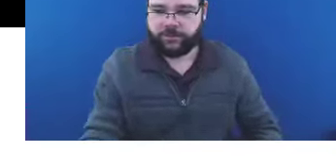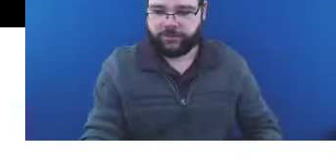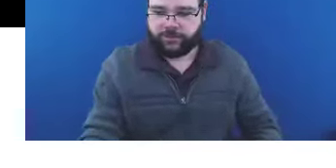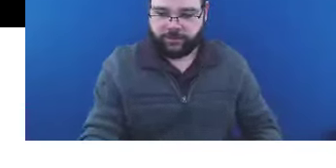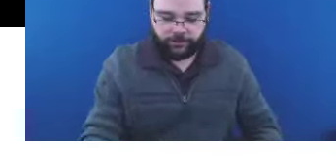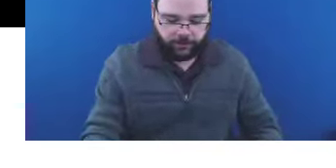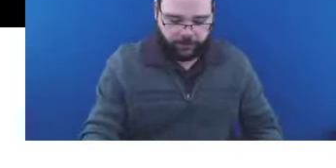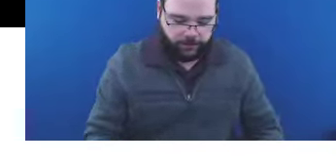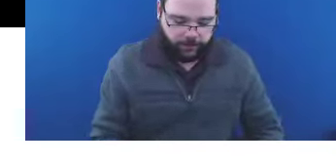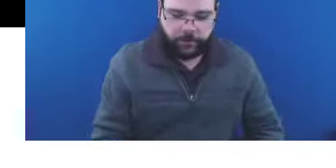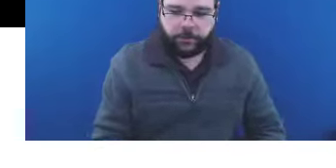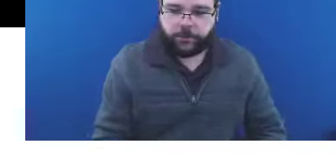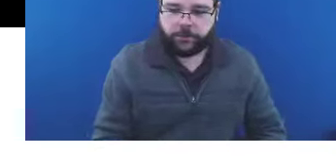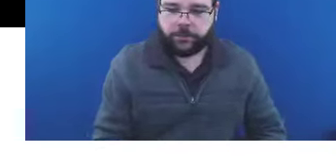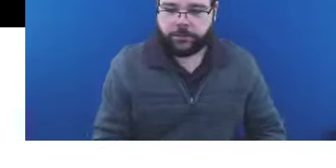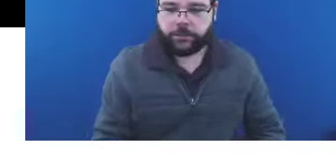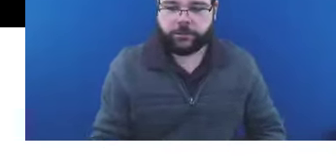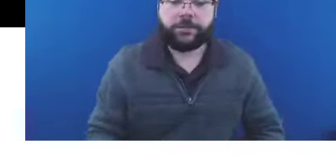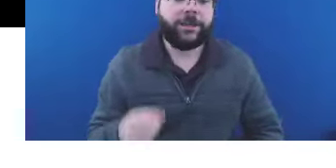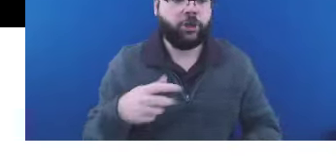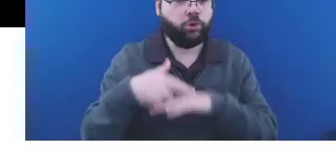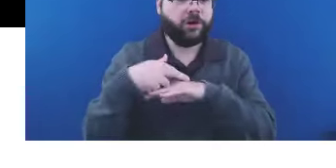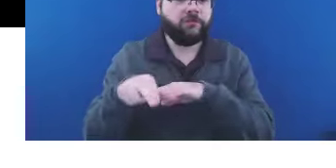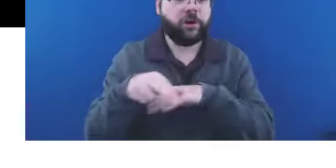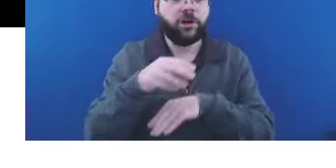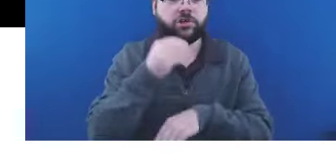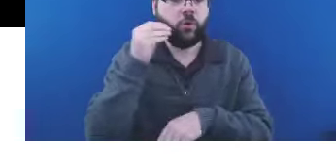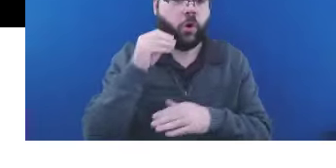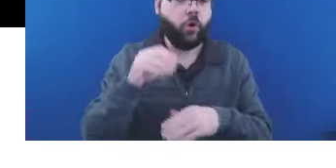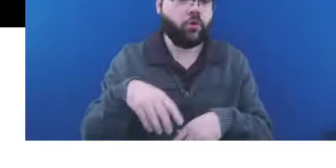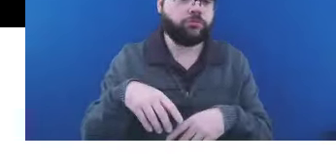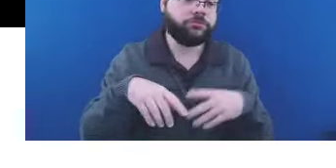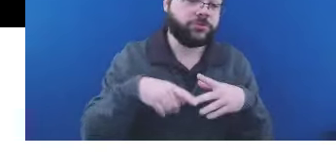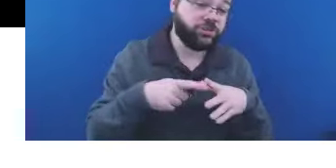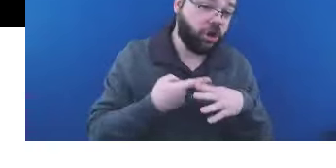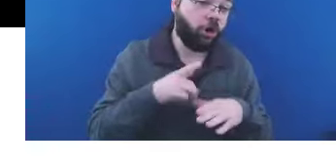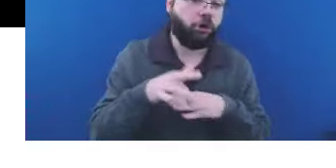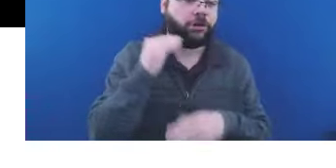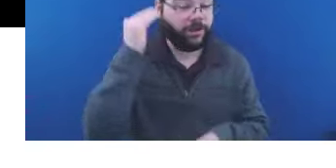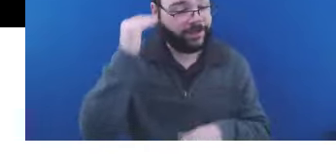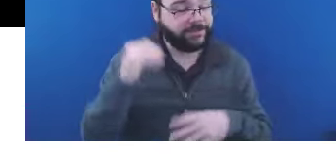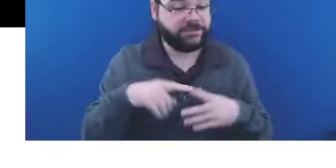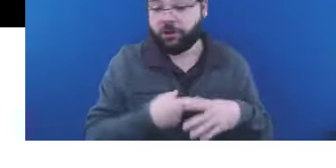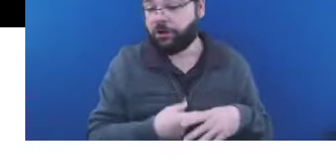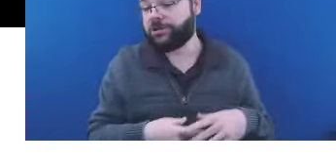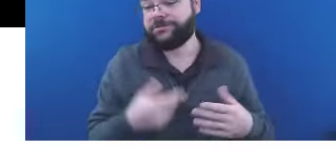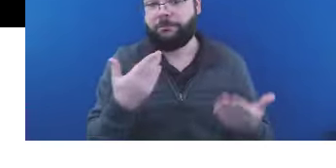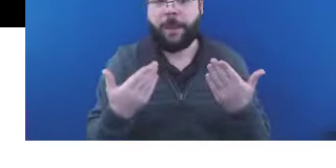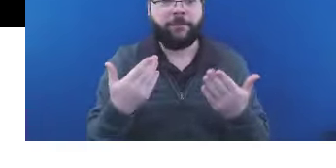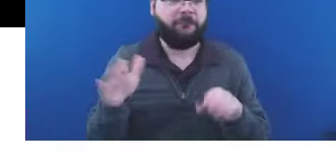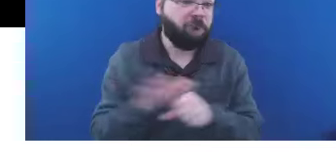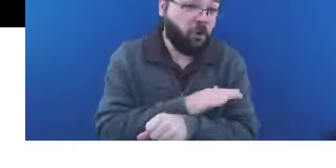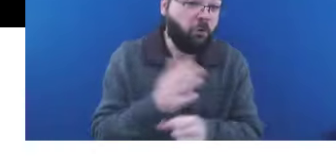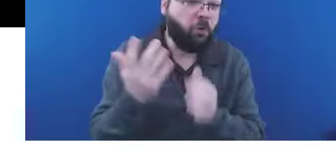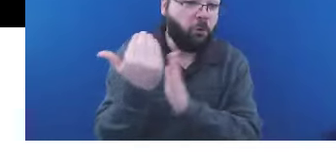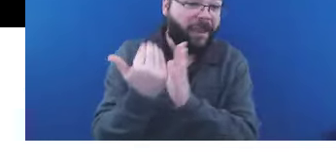Oftentimes when you refer to Head Start or Early Head Start, the programs are full. There may be a wait list.